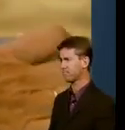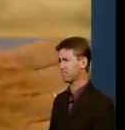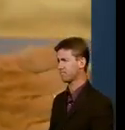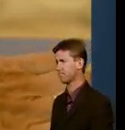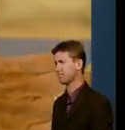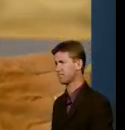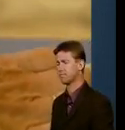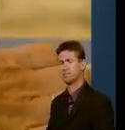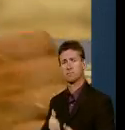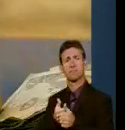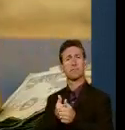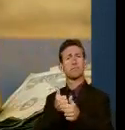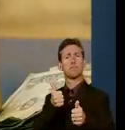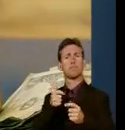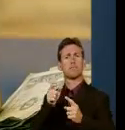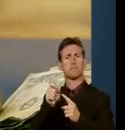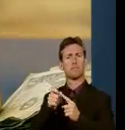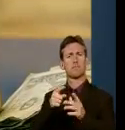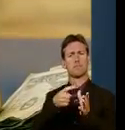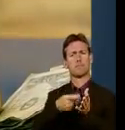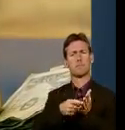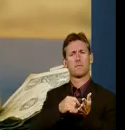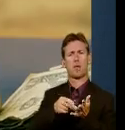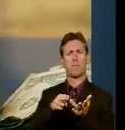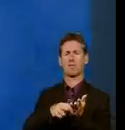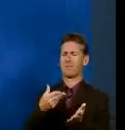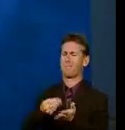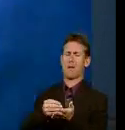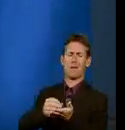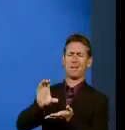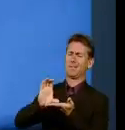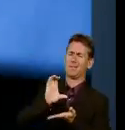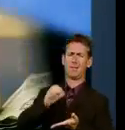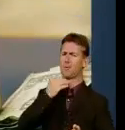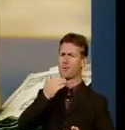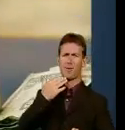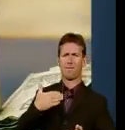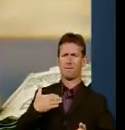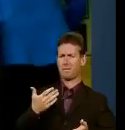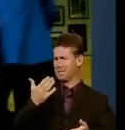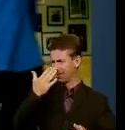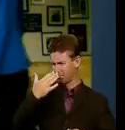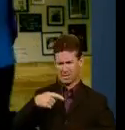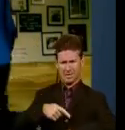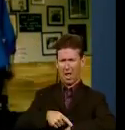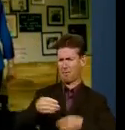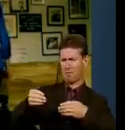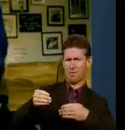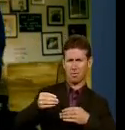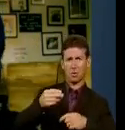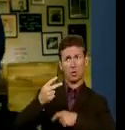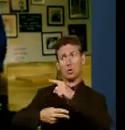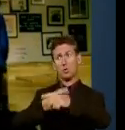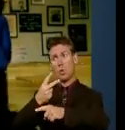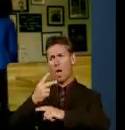Parsons say the clinics were never funded adequately, and they were told to cut construction time from 2 years to